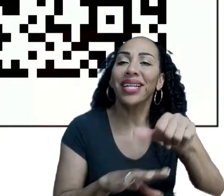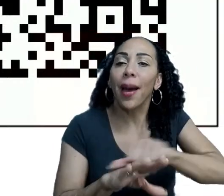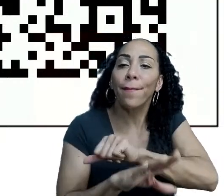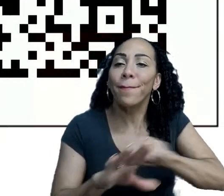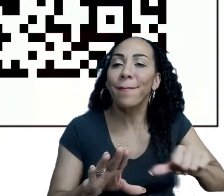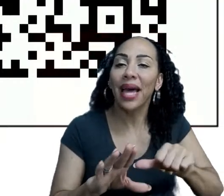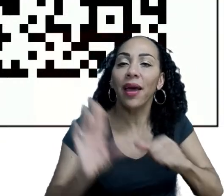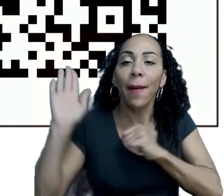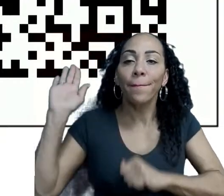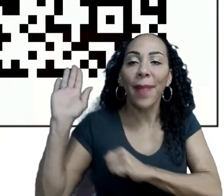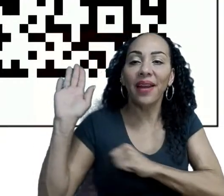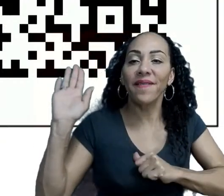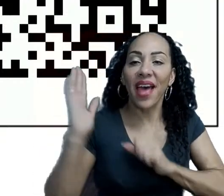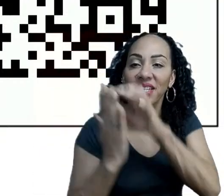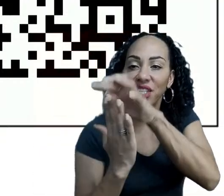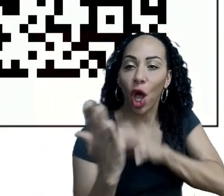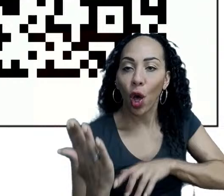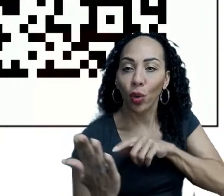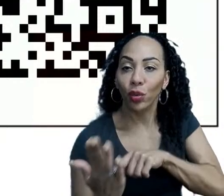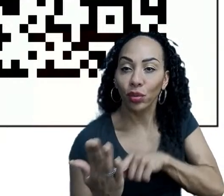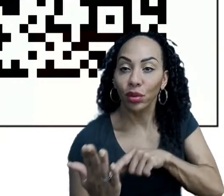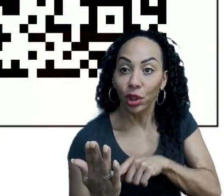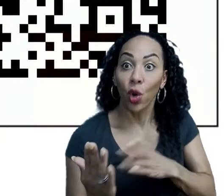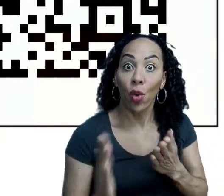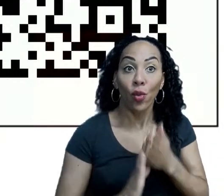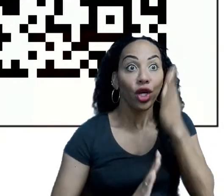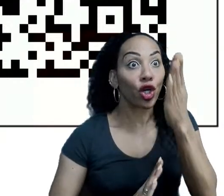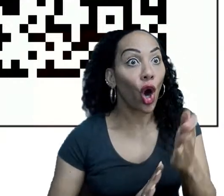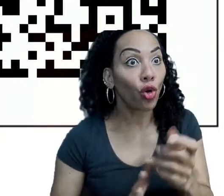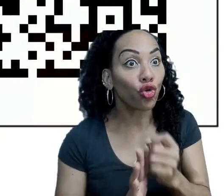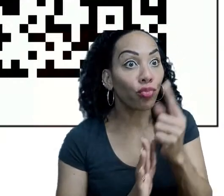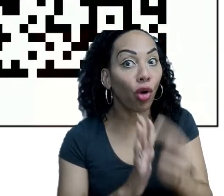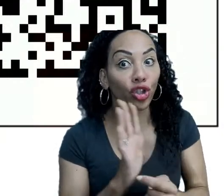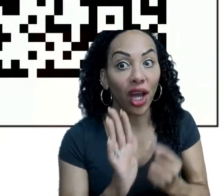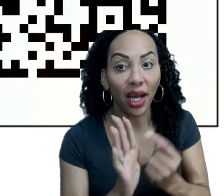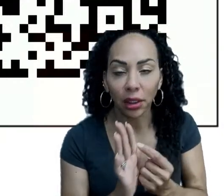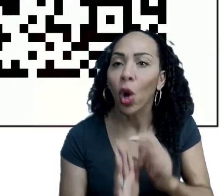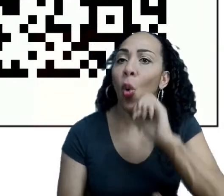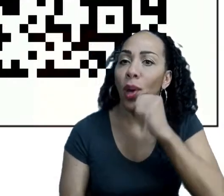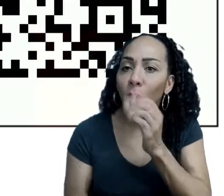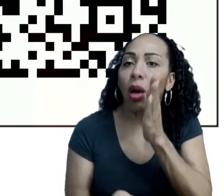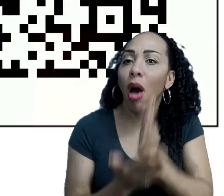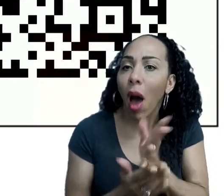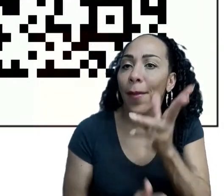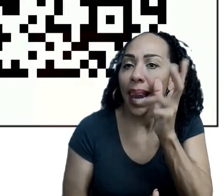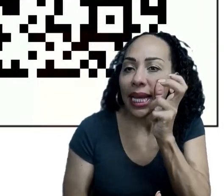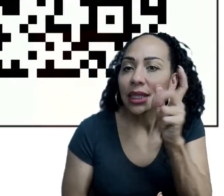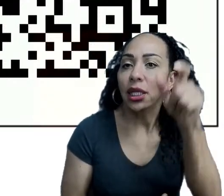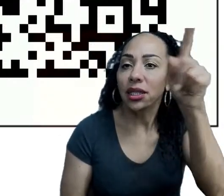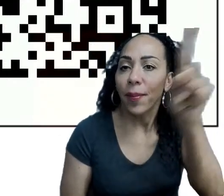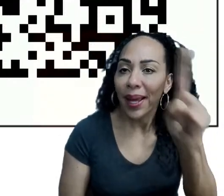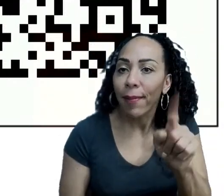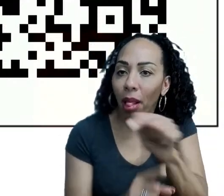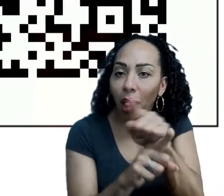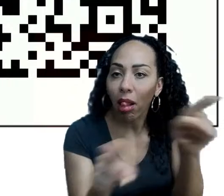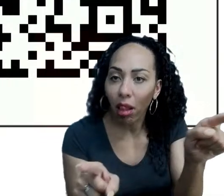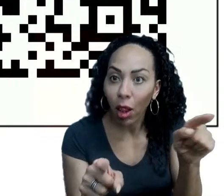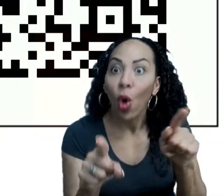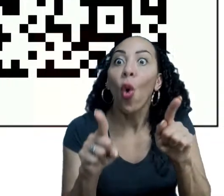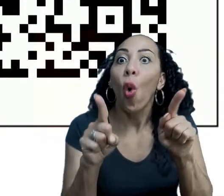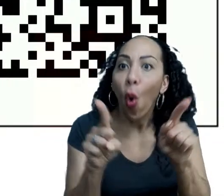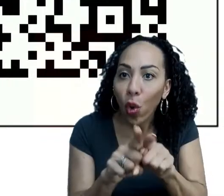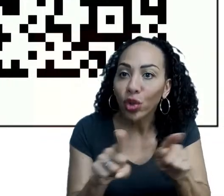projects, we're not only going in with the understanding that we'll listen to the people in the room, but that we'll have a much